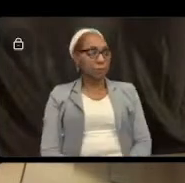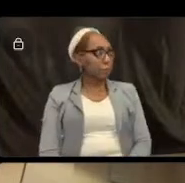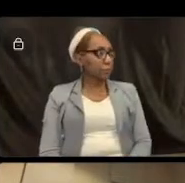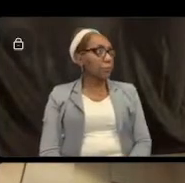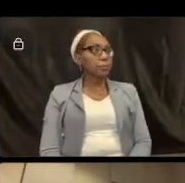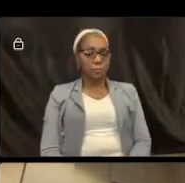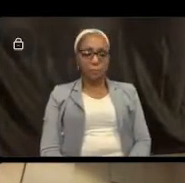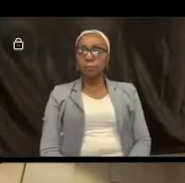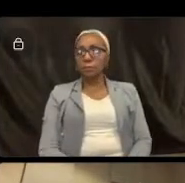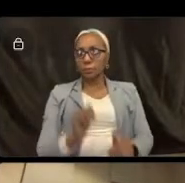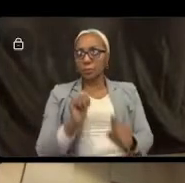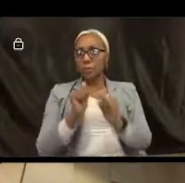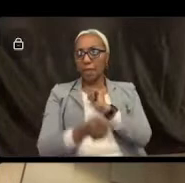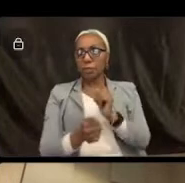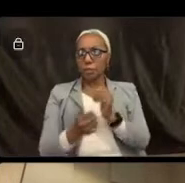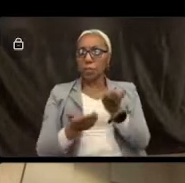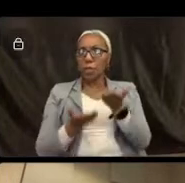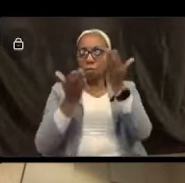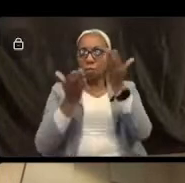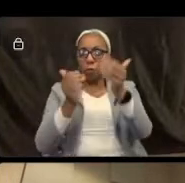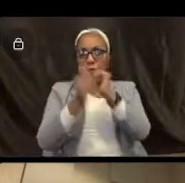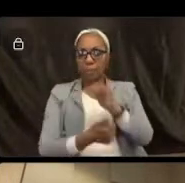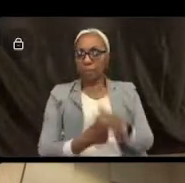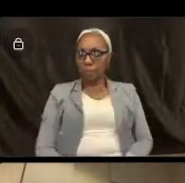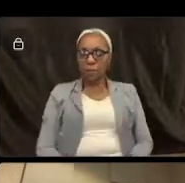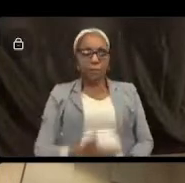Motion passes. Thank you.